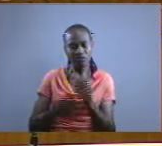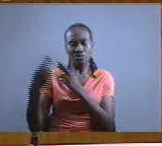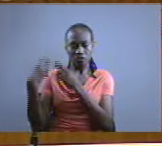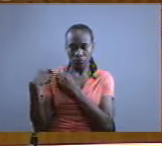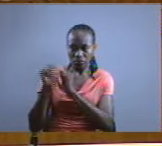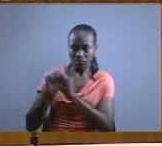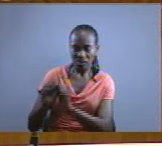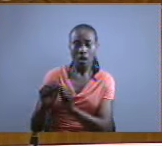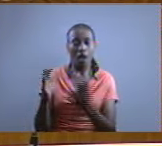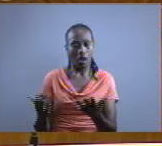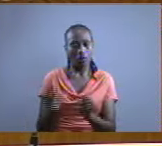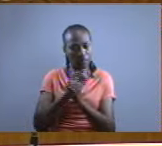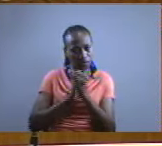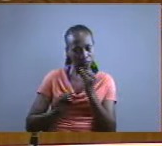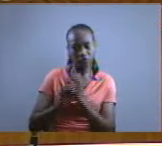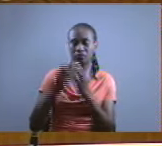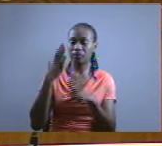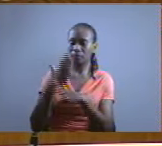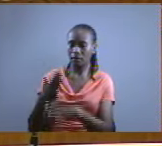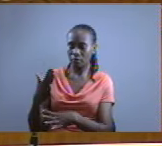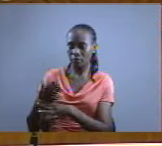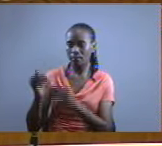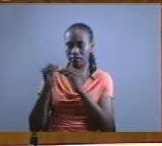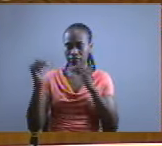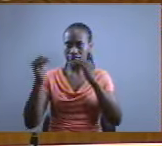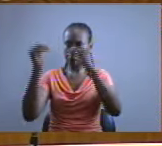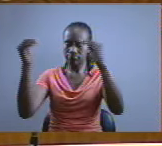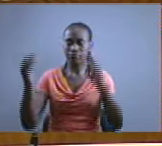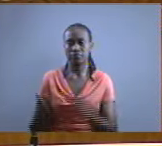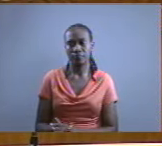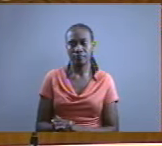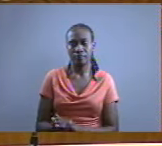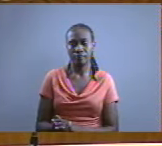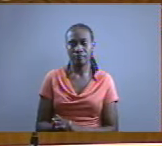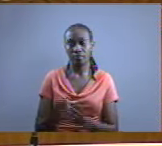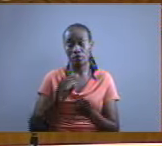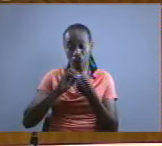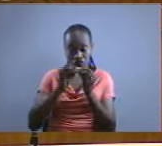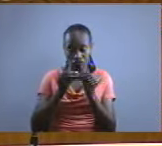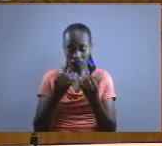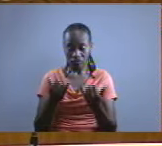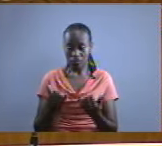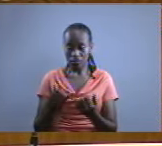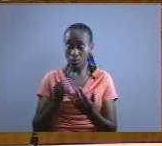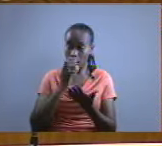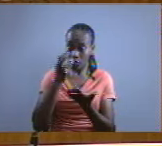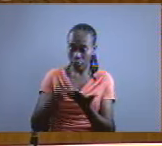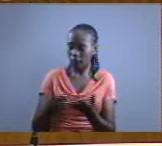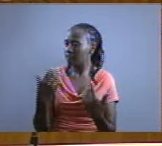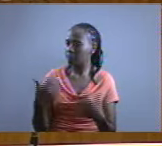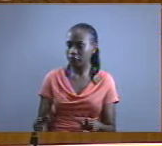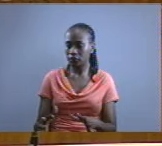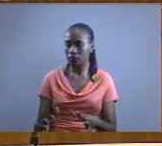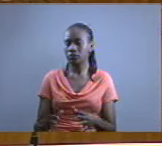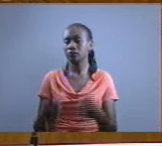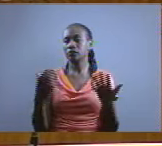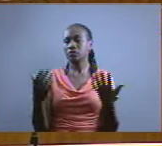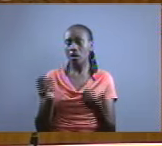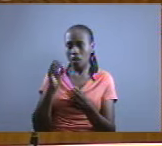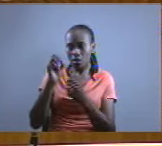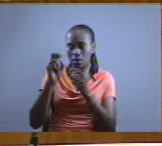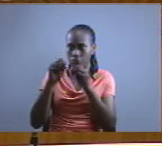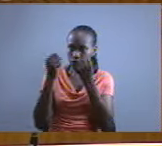the International Labour Organization standards. The proposed amendments have gone through a rigorous process with the initial advice